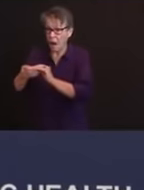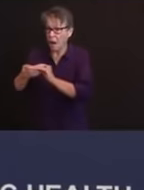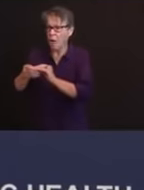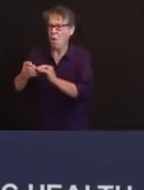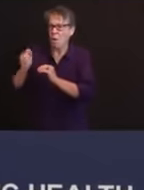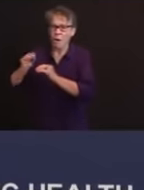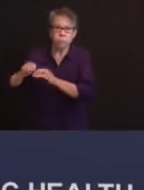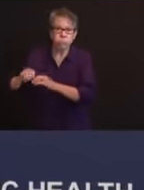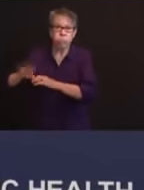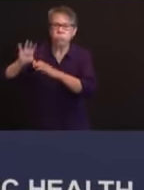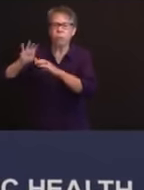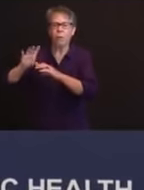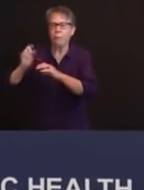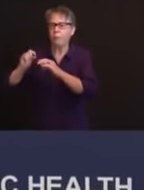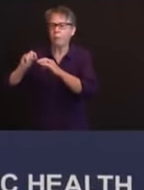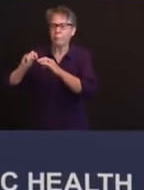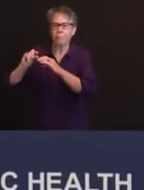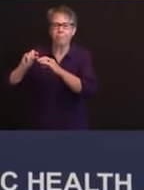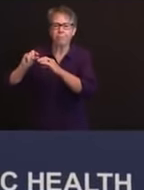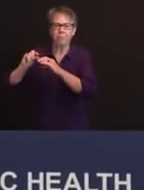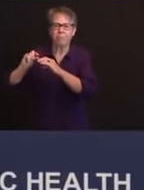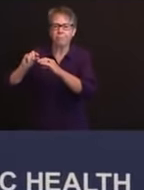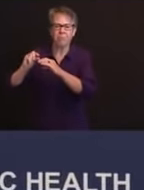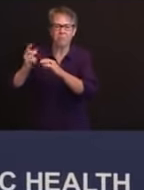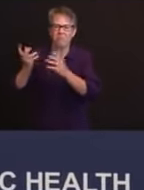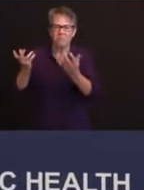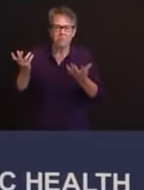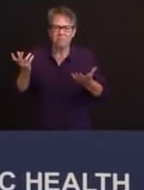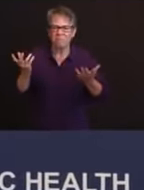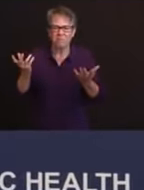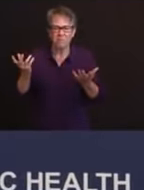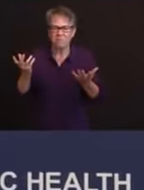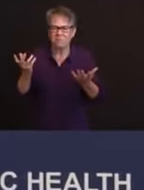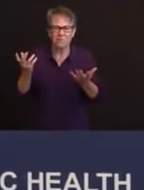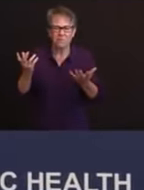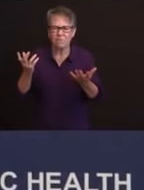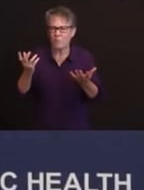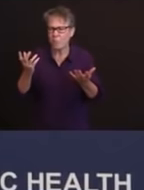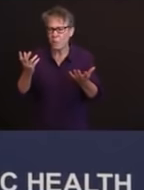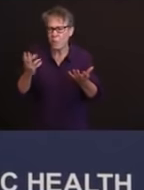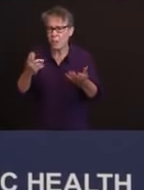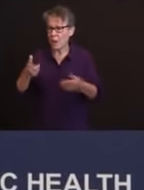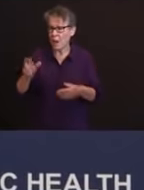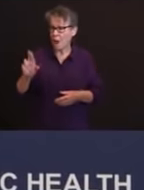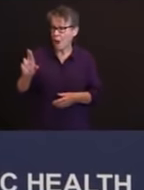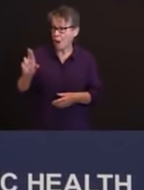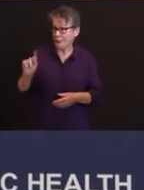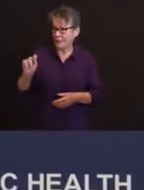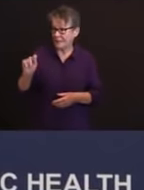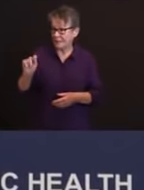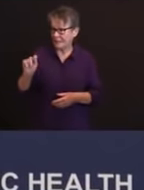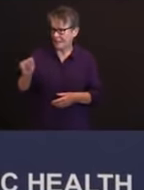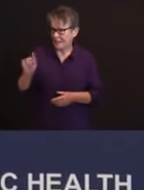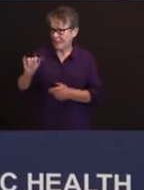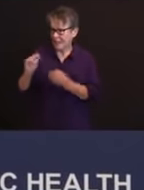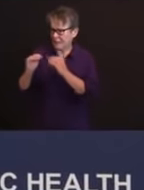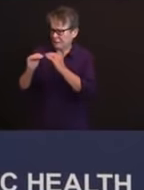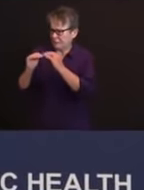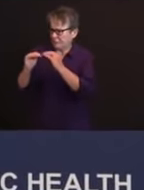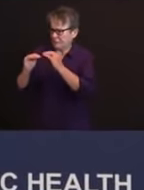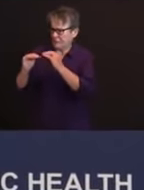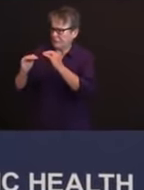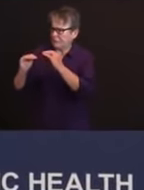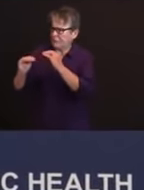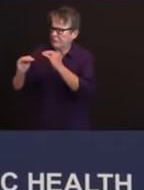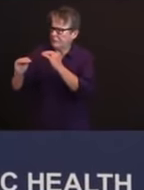if you could the fact that the rate of transmission has actually stayed in a fairly tight band. Spot positivity is not. It's jumped up and it's stayed